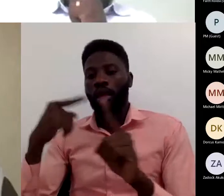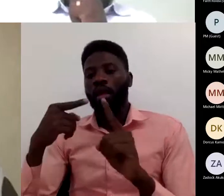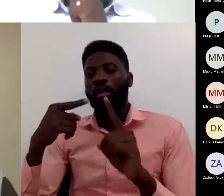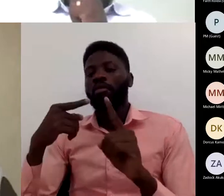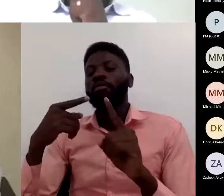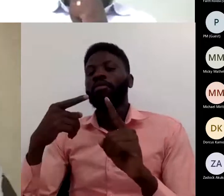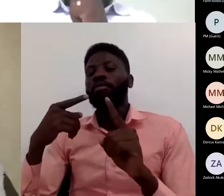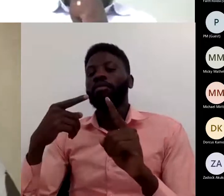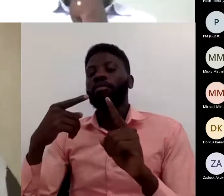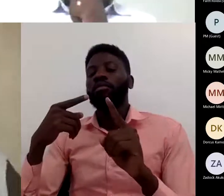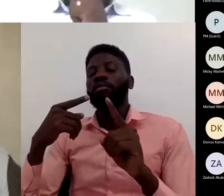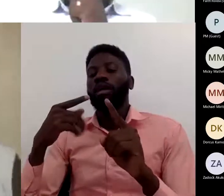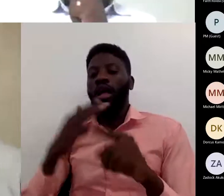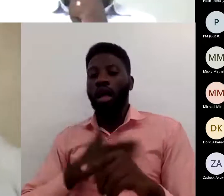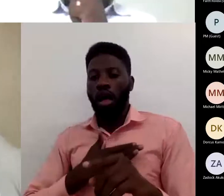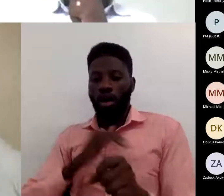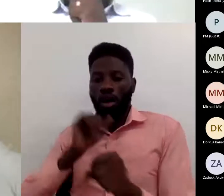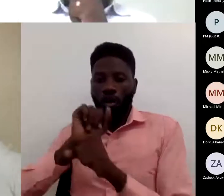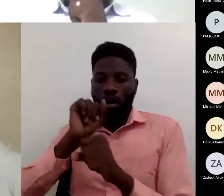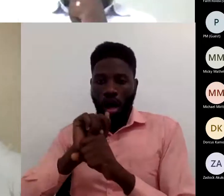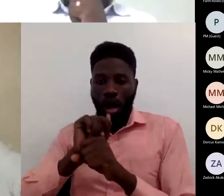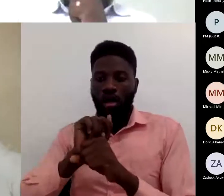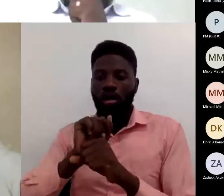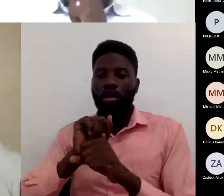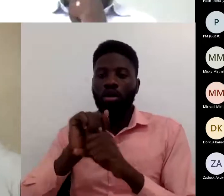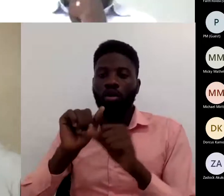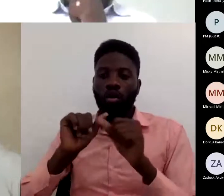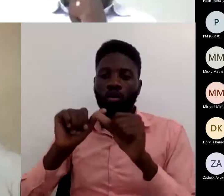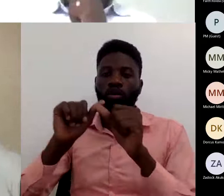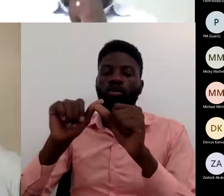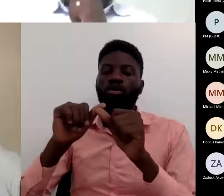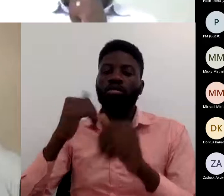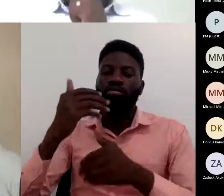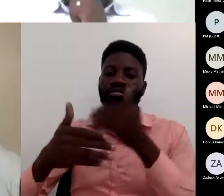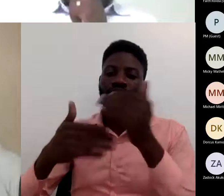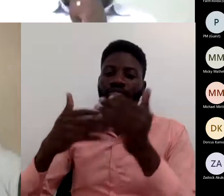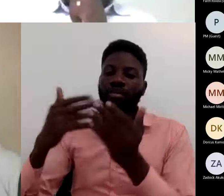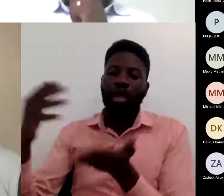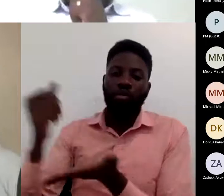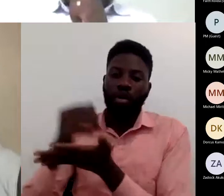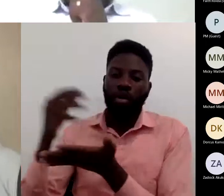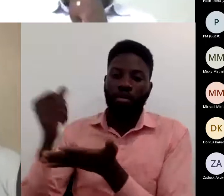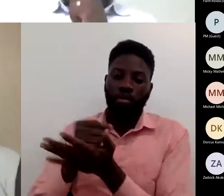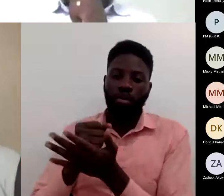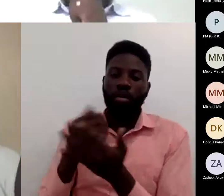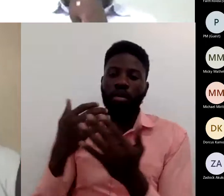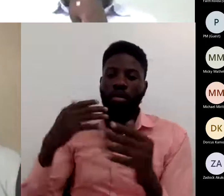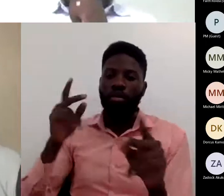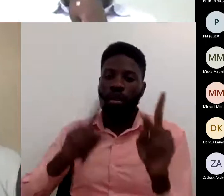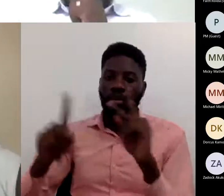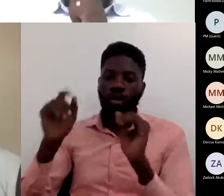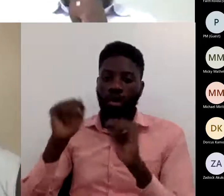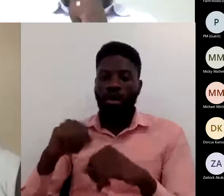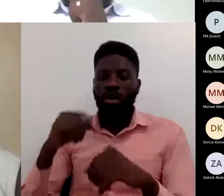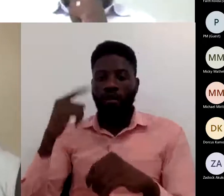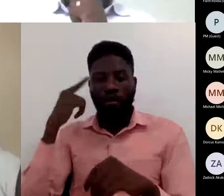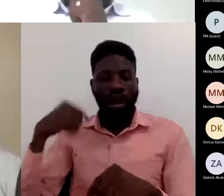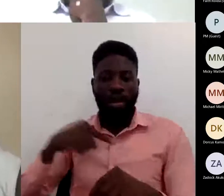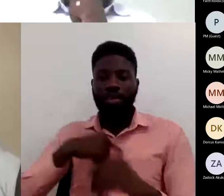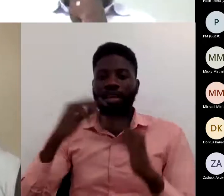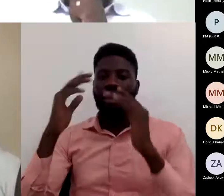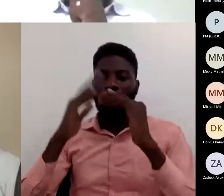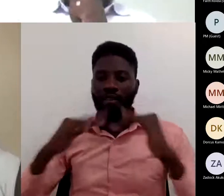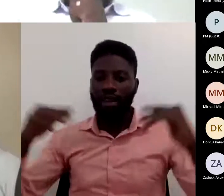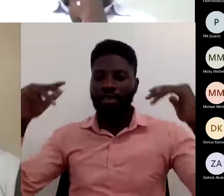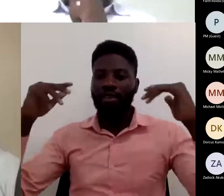what we do to become a sustainable employer. And for us, diversity, first of all, means being able